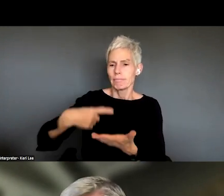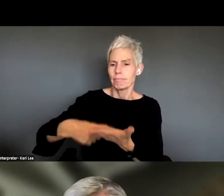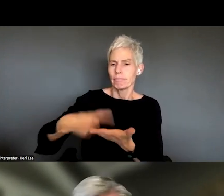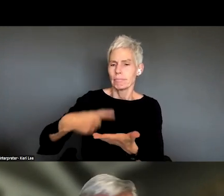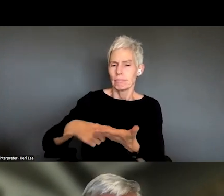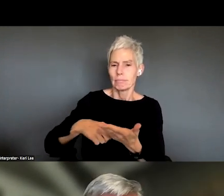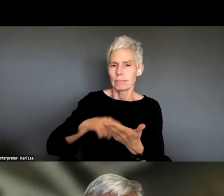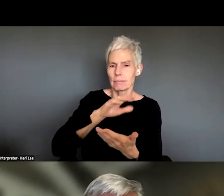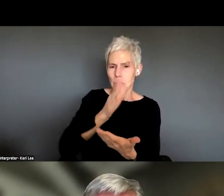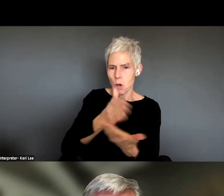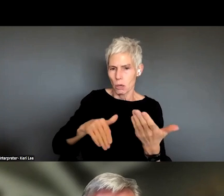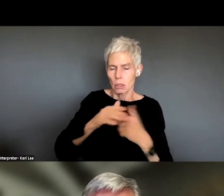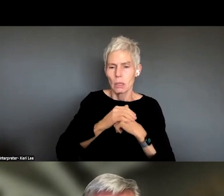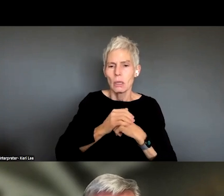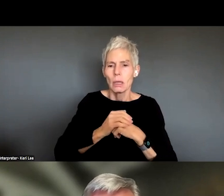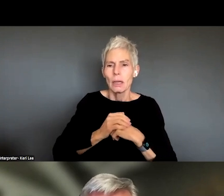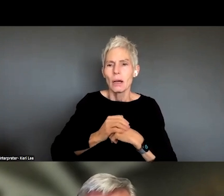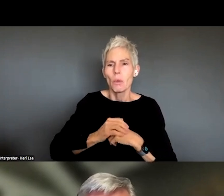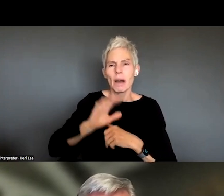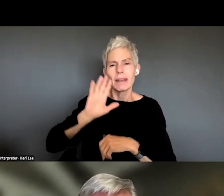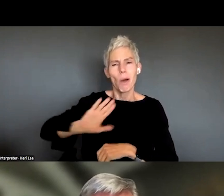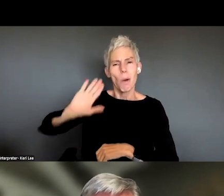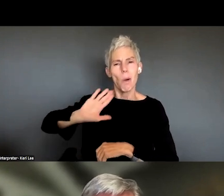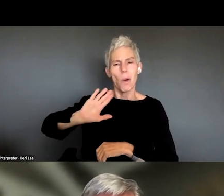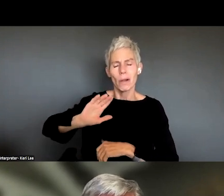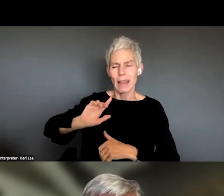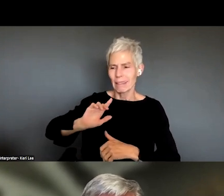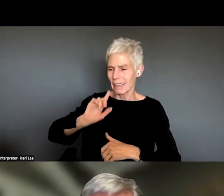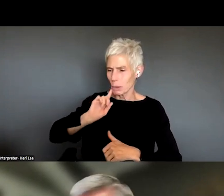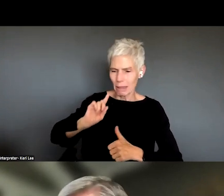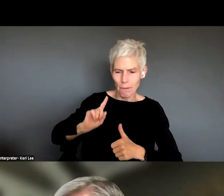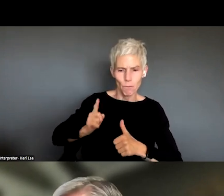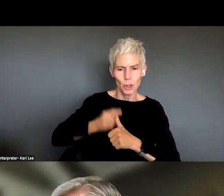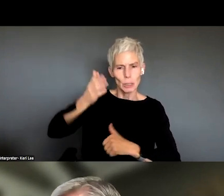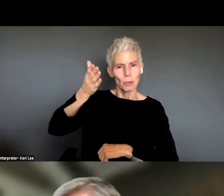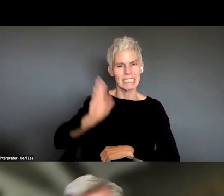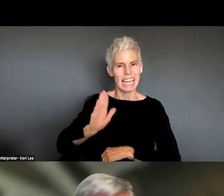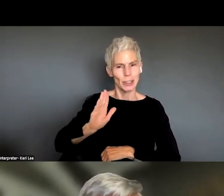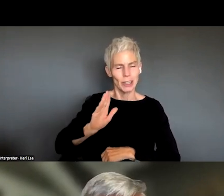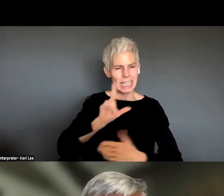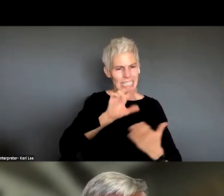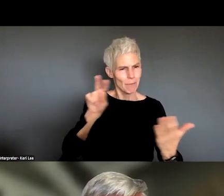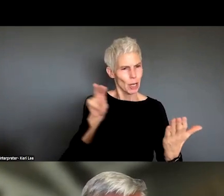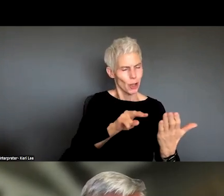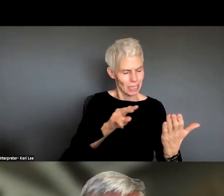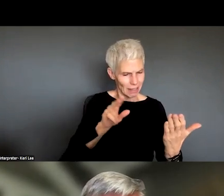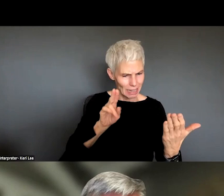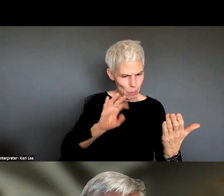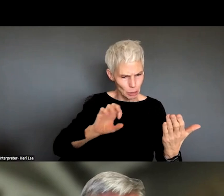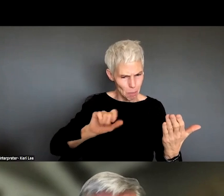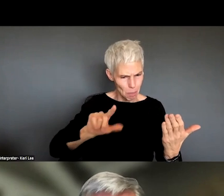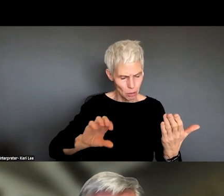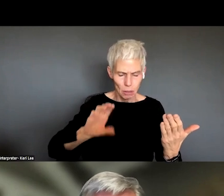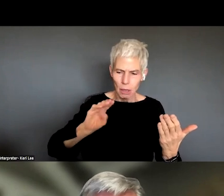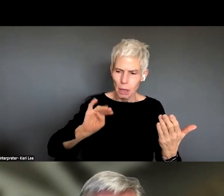one of the old original early presenters. I think David looked it up, Moki, and it was March of